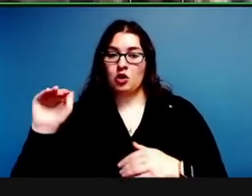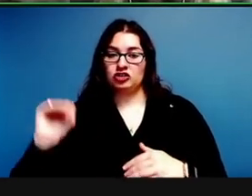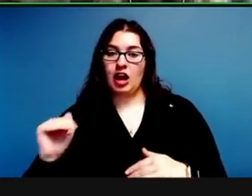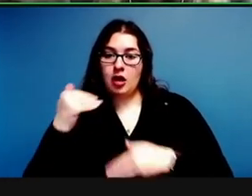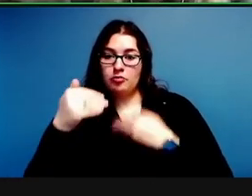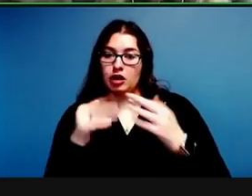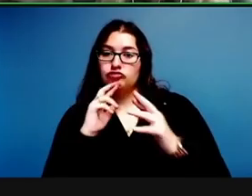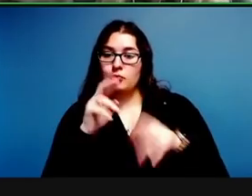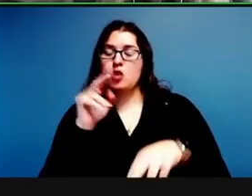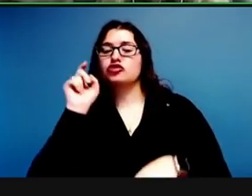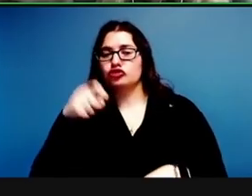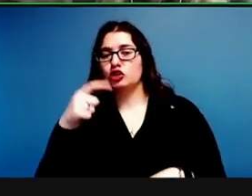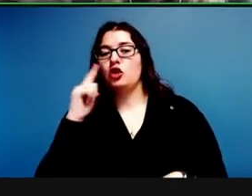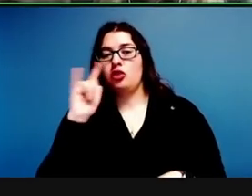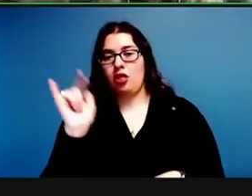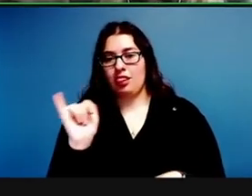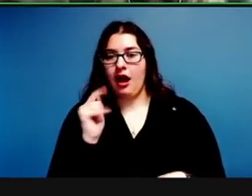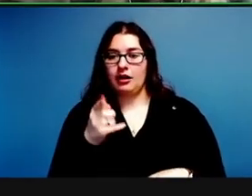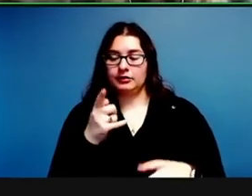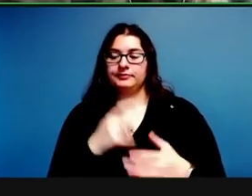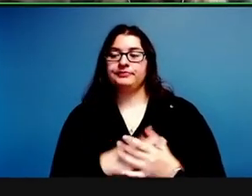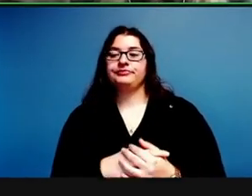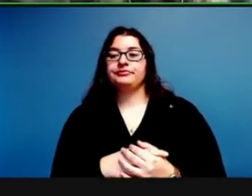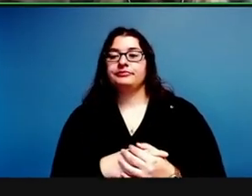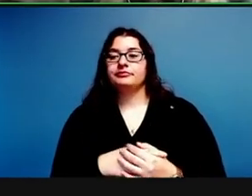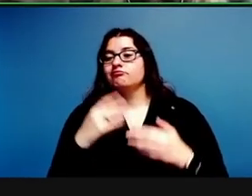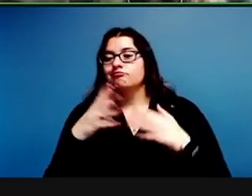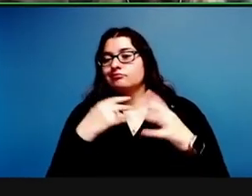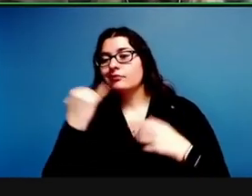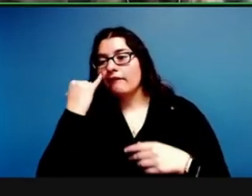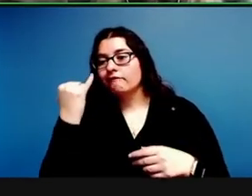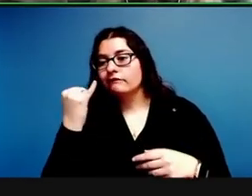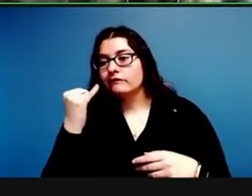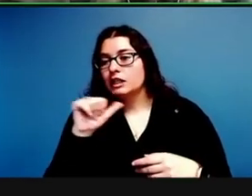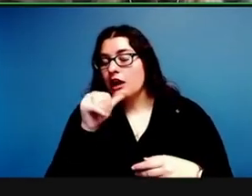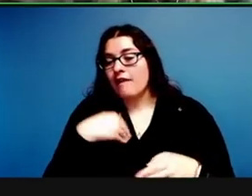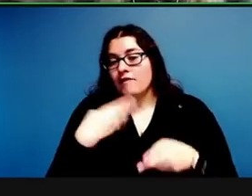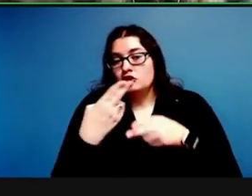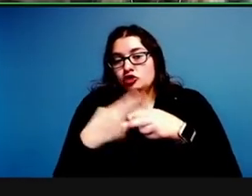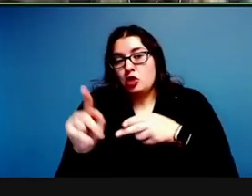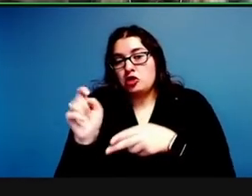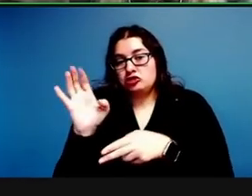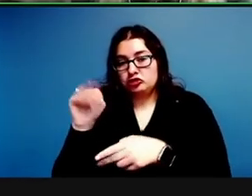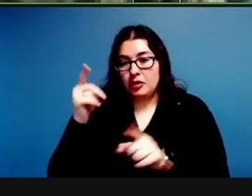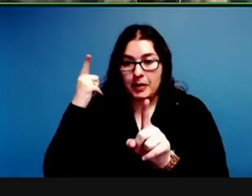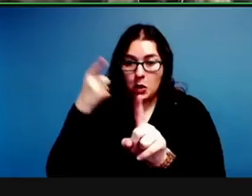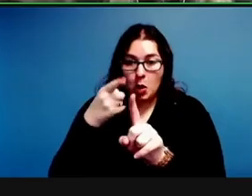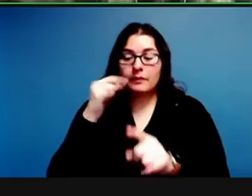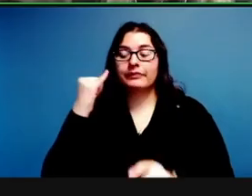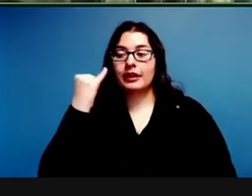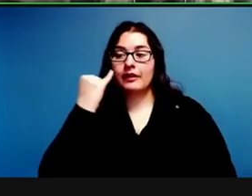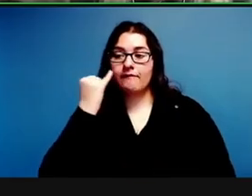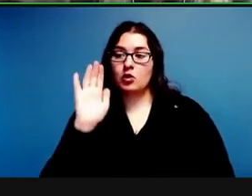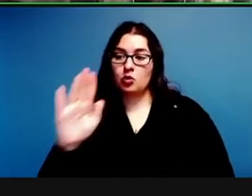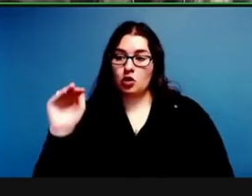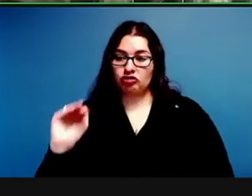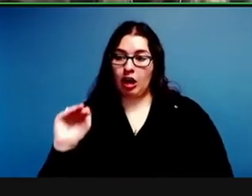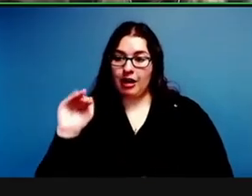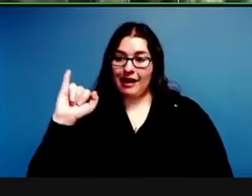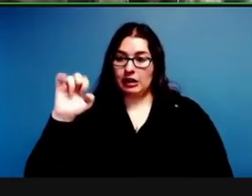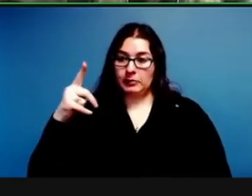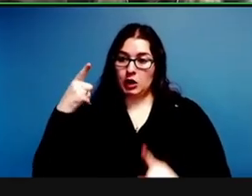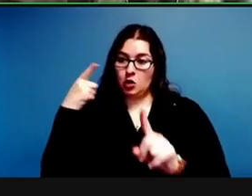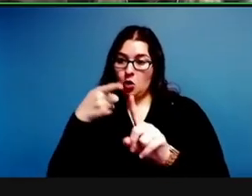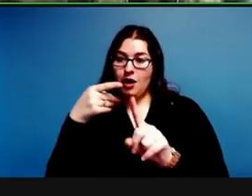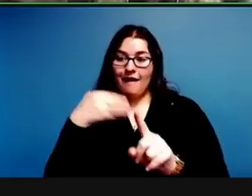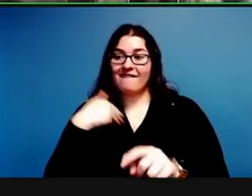progress report should look. Even if they don't have short-term objectives, if your child's IEP goal